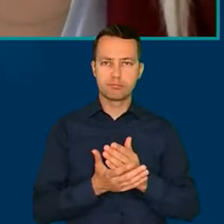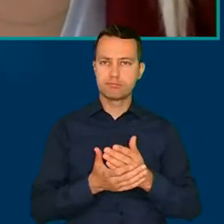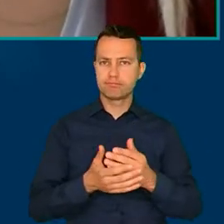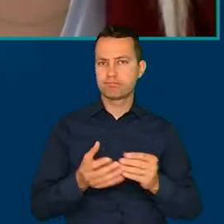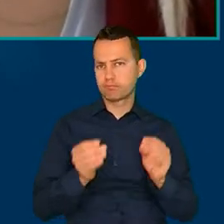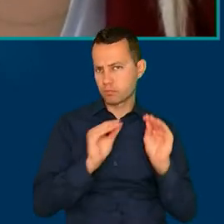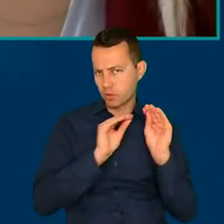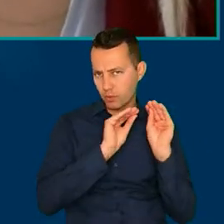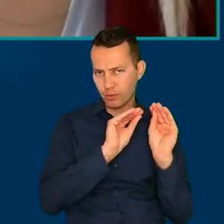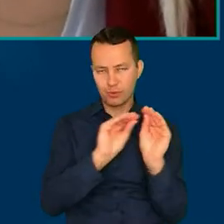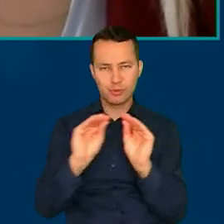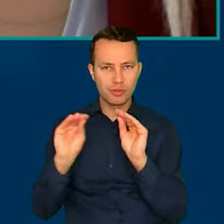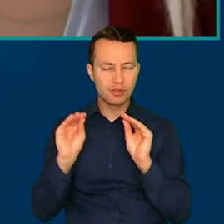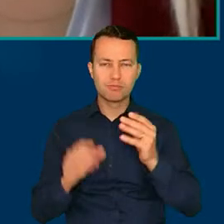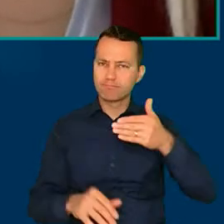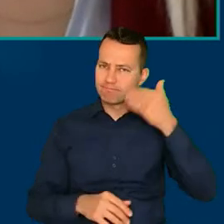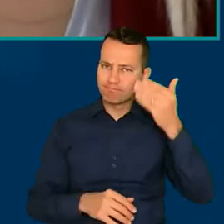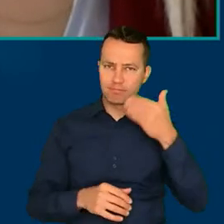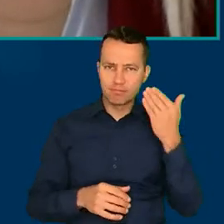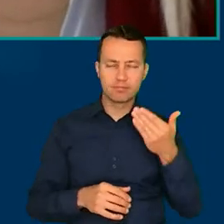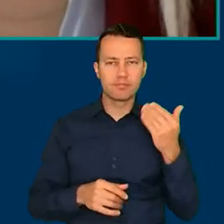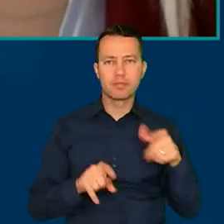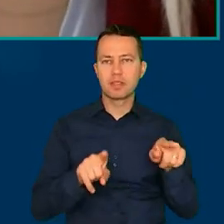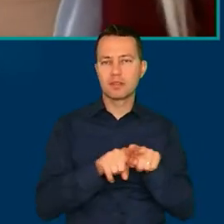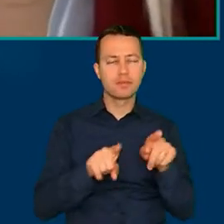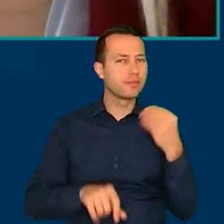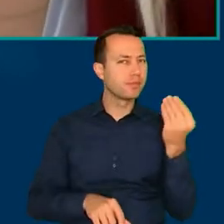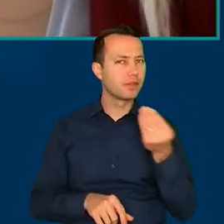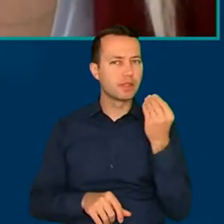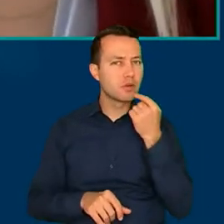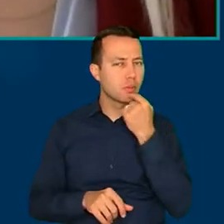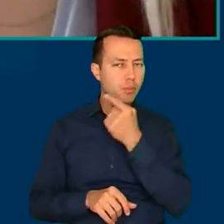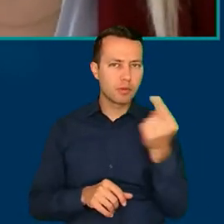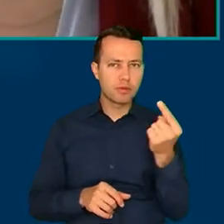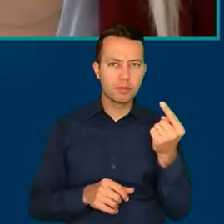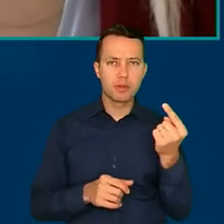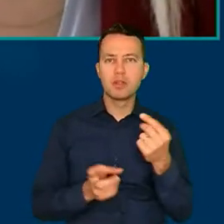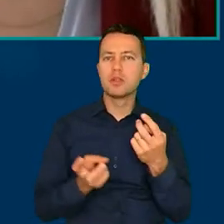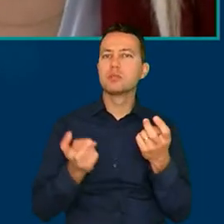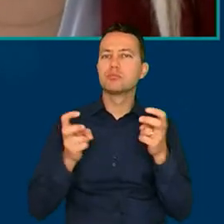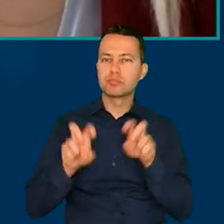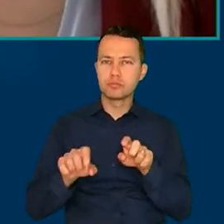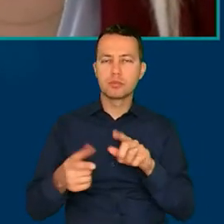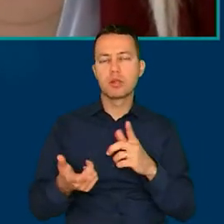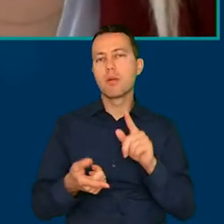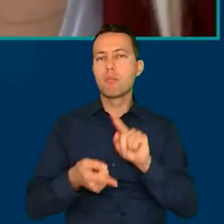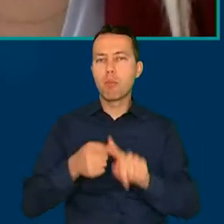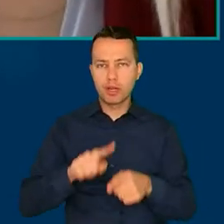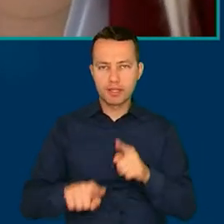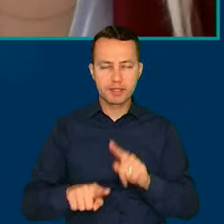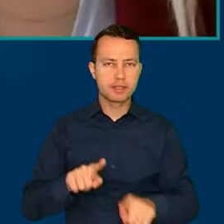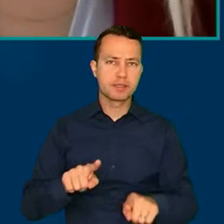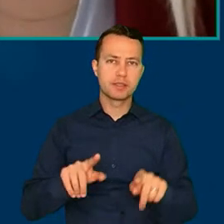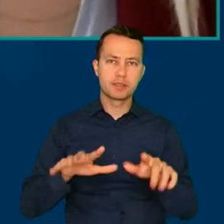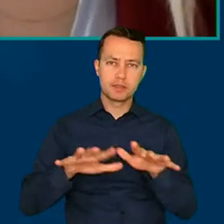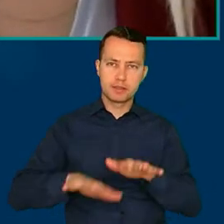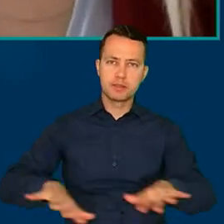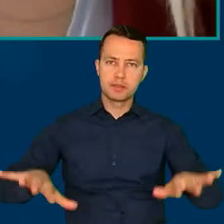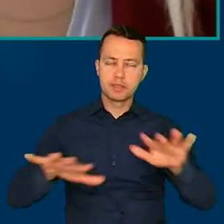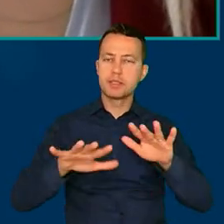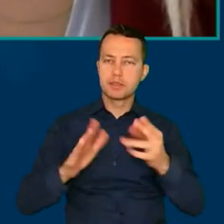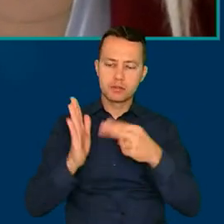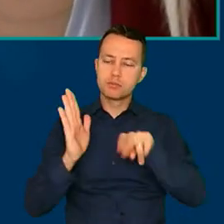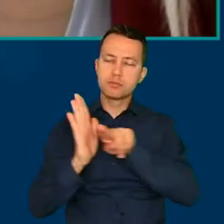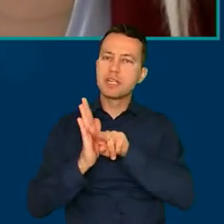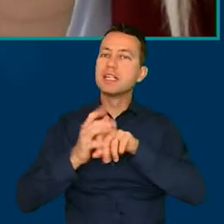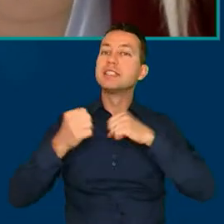policy developments on due diligence. And before I do that, I just want to note we actually have an e-learning academy online that's completely free.